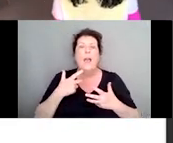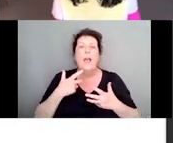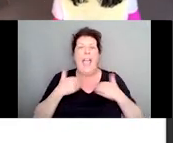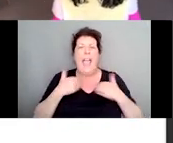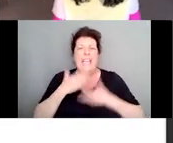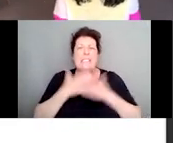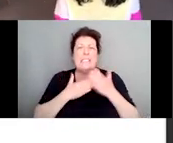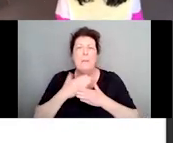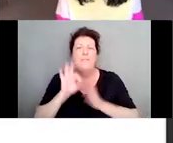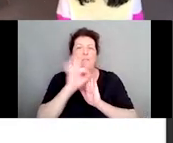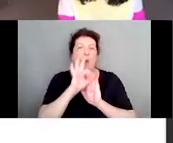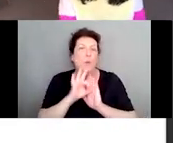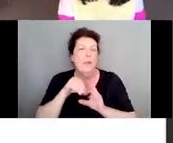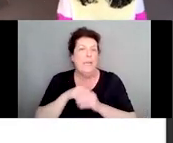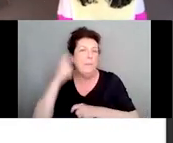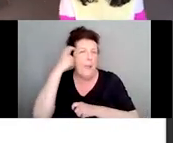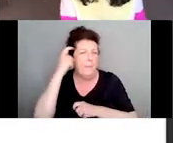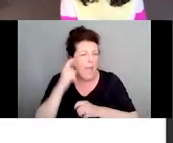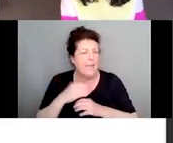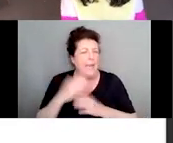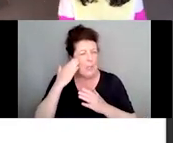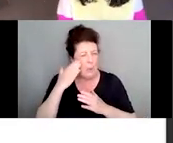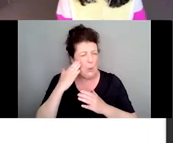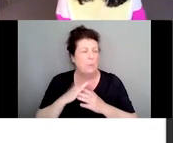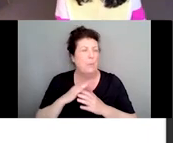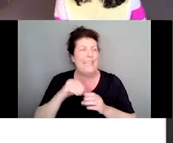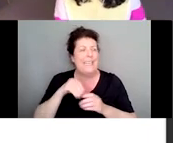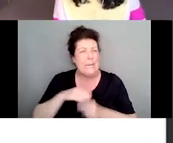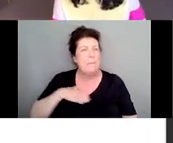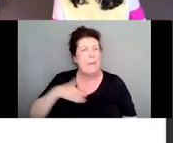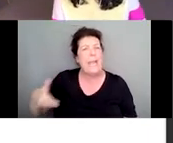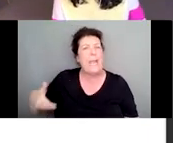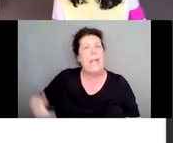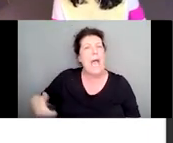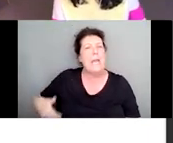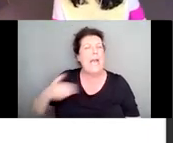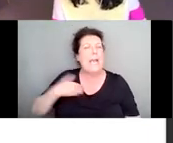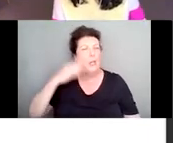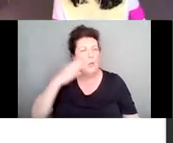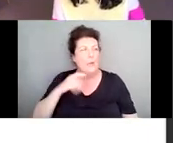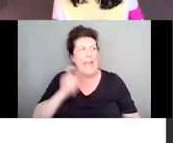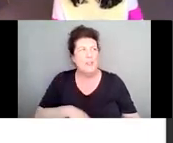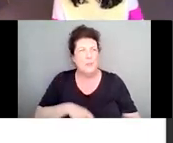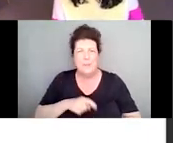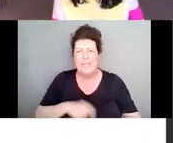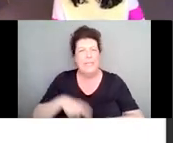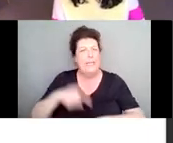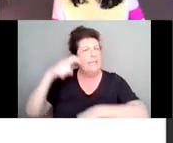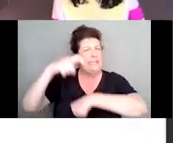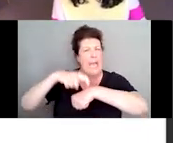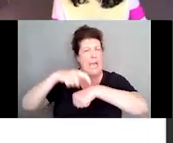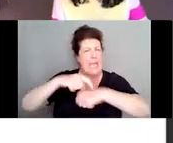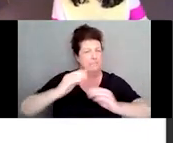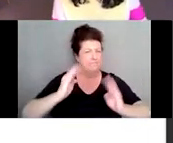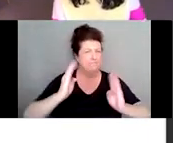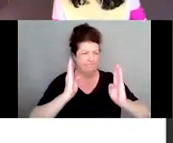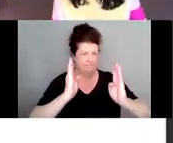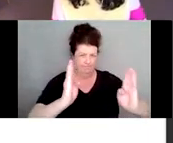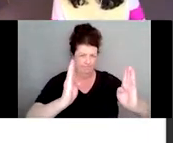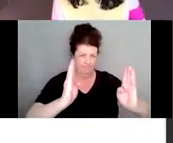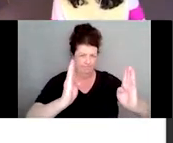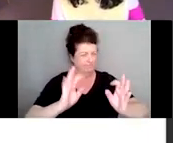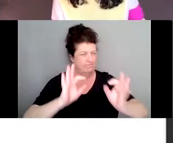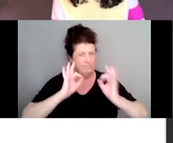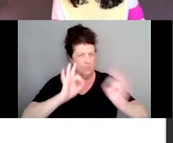I did know that there was in my gut. I'm like, it's gotta be X long and X amount in order to, to